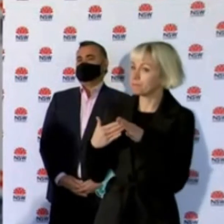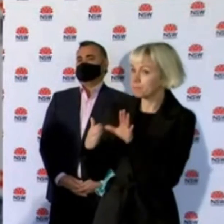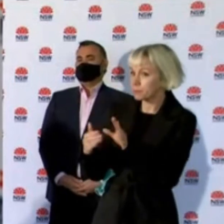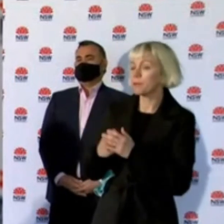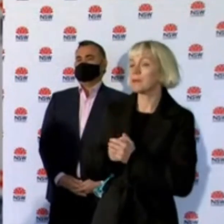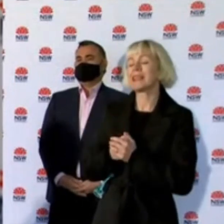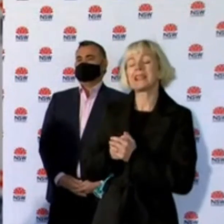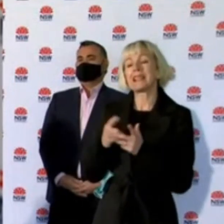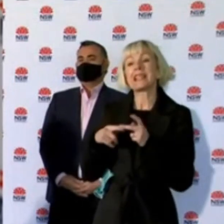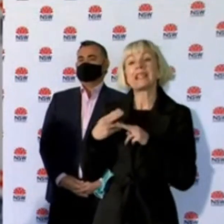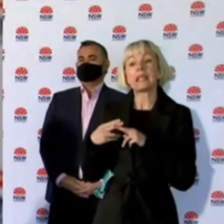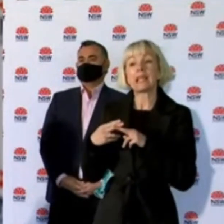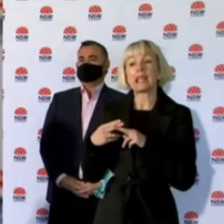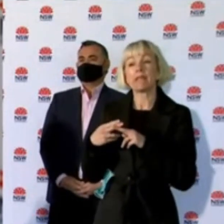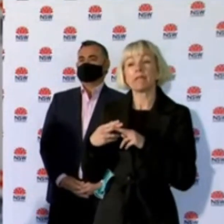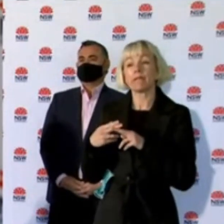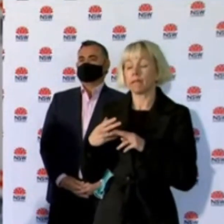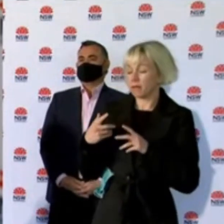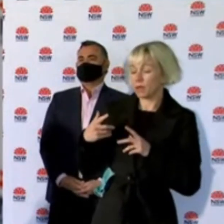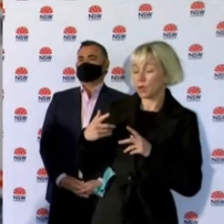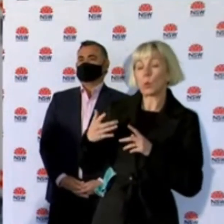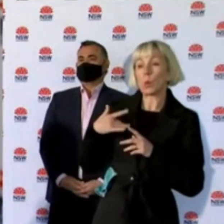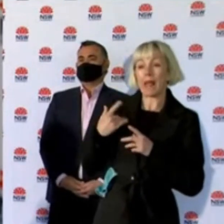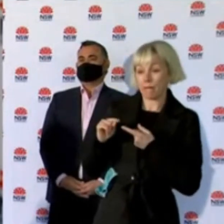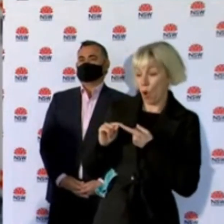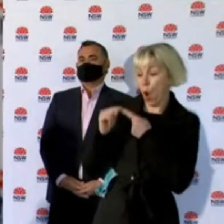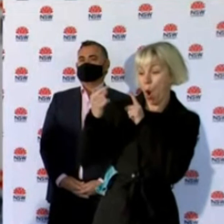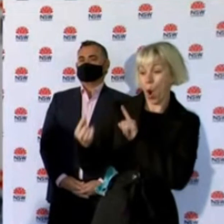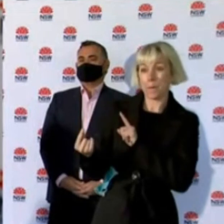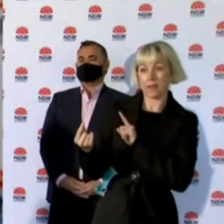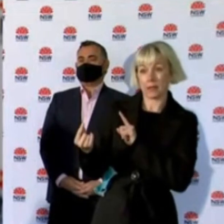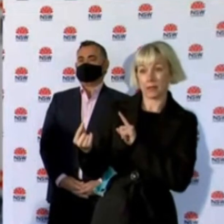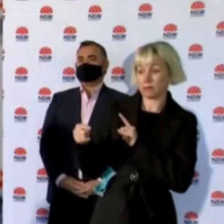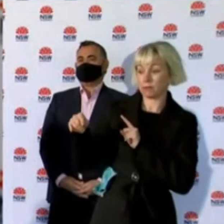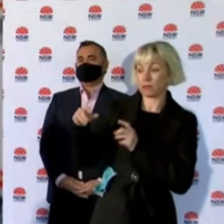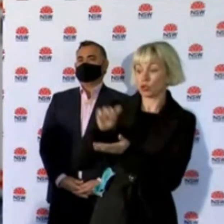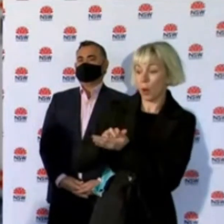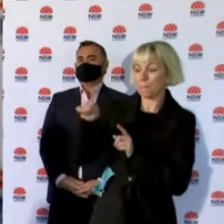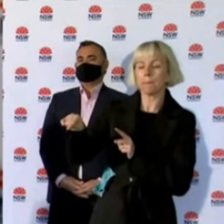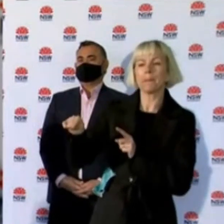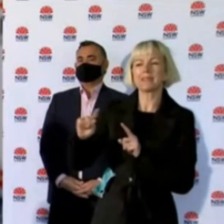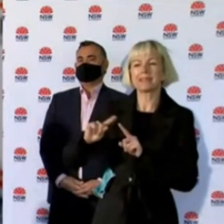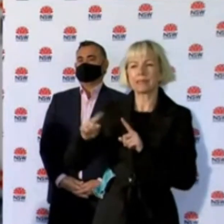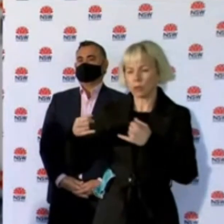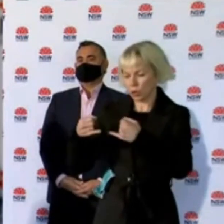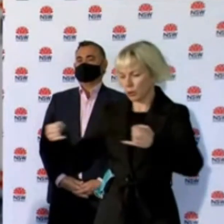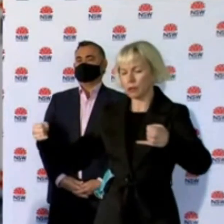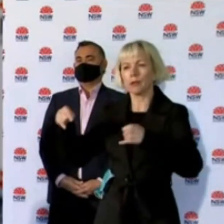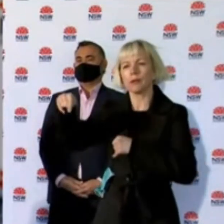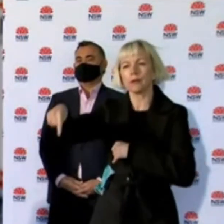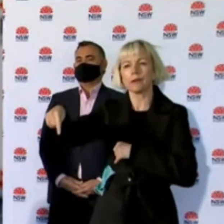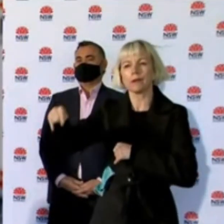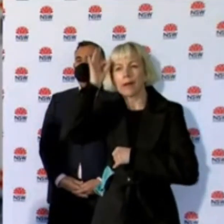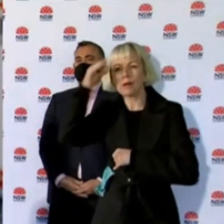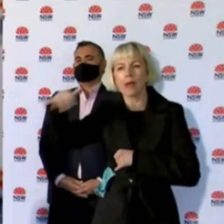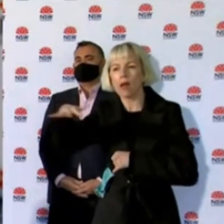from a shopping centre that's in a different LGA, well, obviously, you know, the people understand those circumstances. We ask everybody to apply common sense as